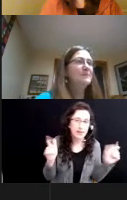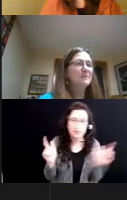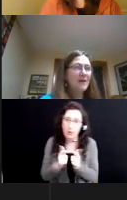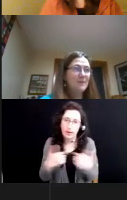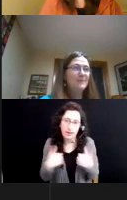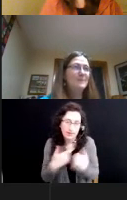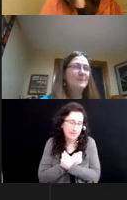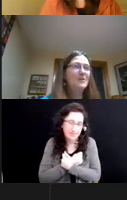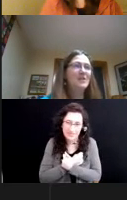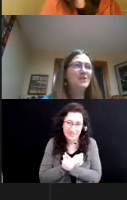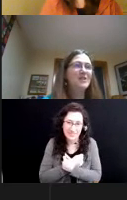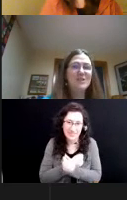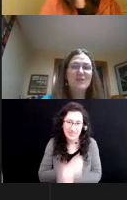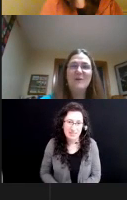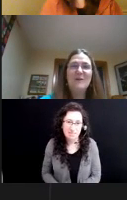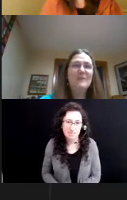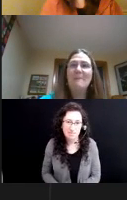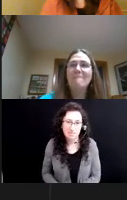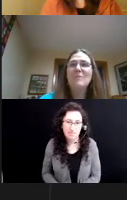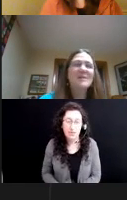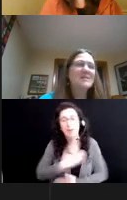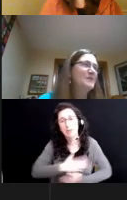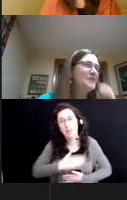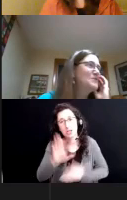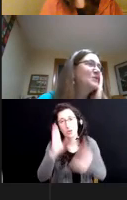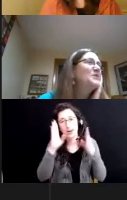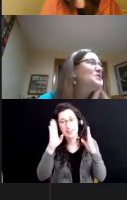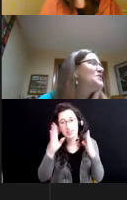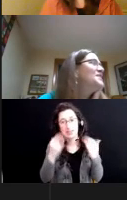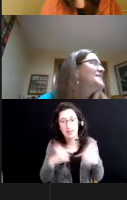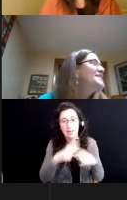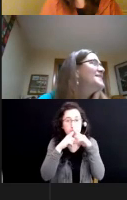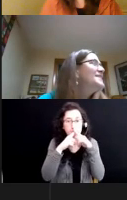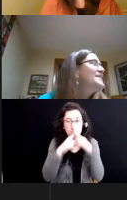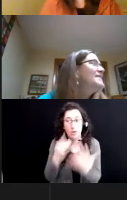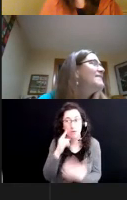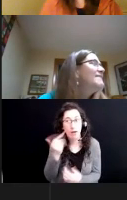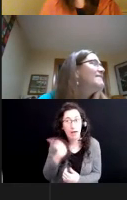I appreciate your attention, everyone. Let me mute myself and listen for a question.